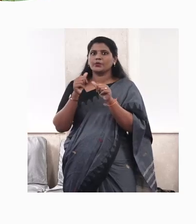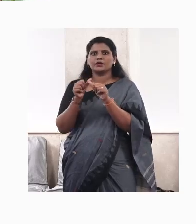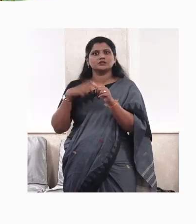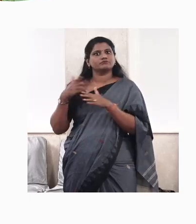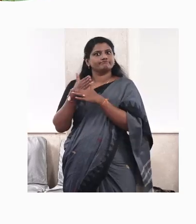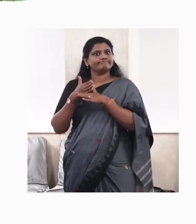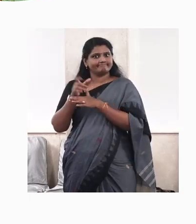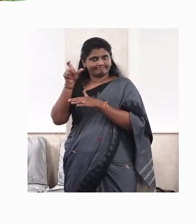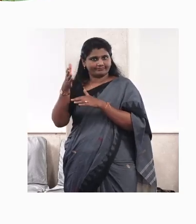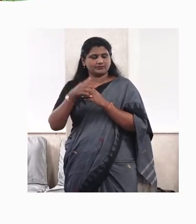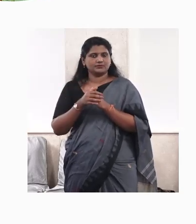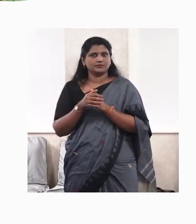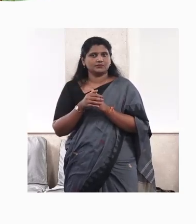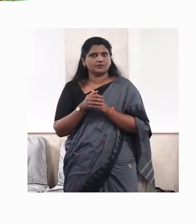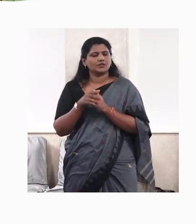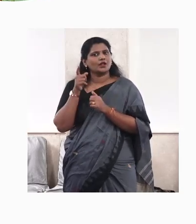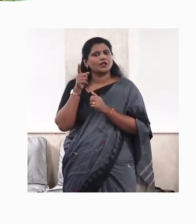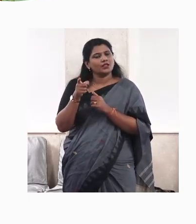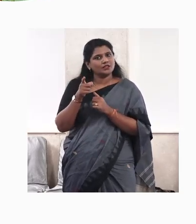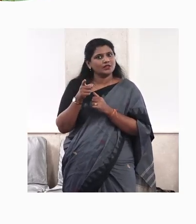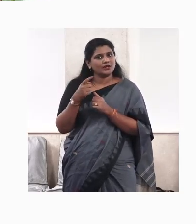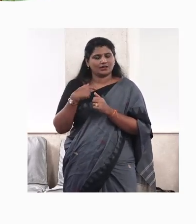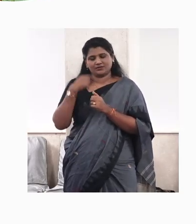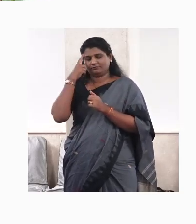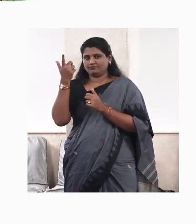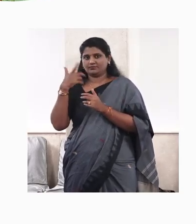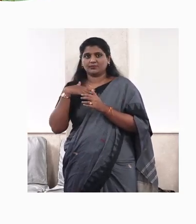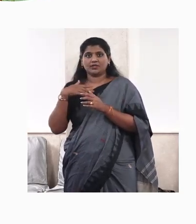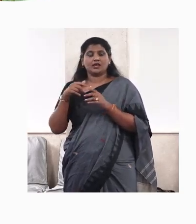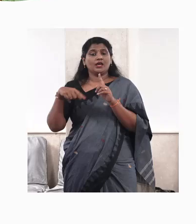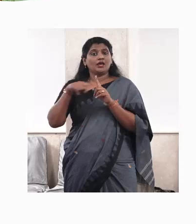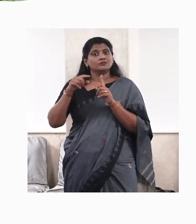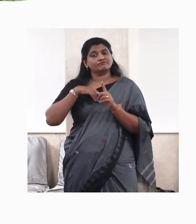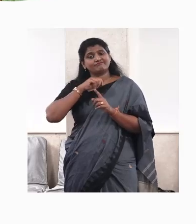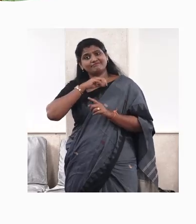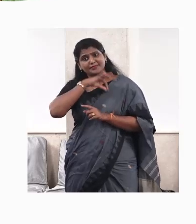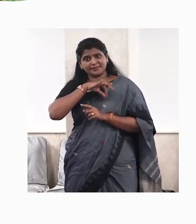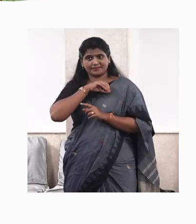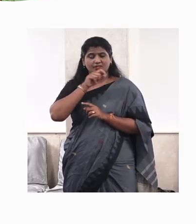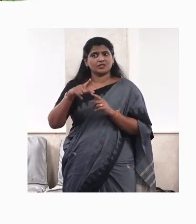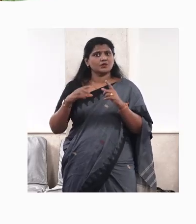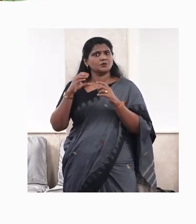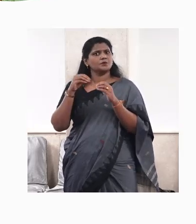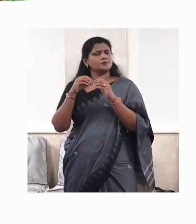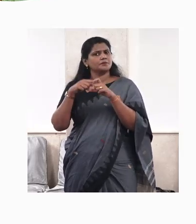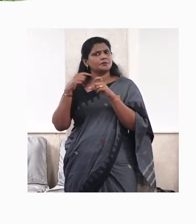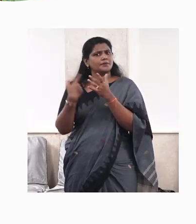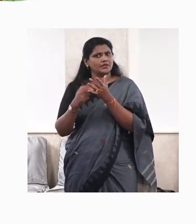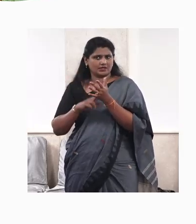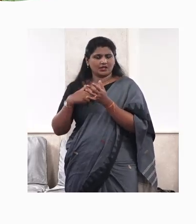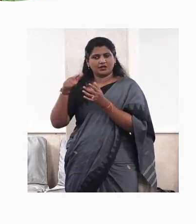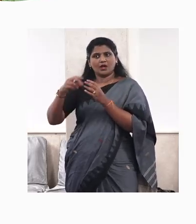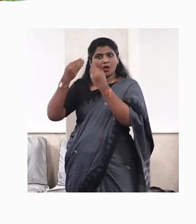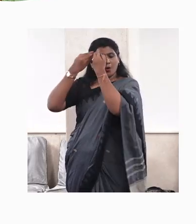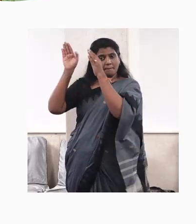sharing. So that's, I think, credit to Pina and to the open dialogue system that it could get transmitted there.